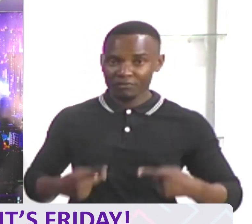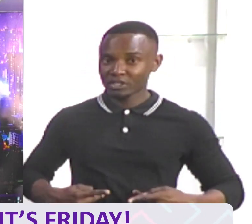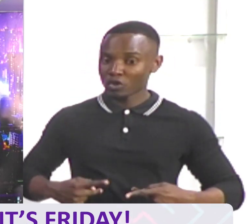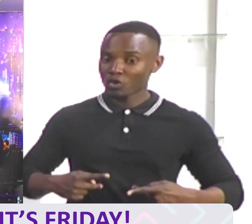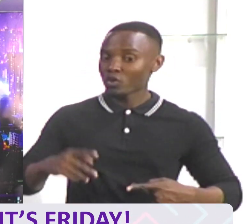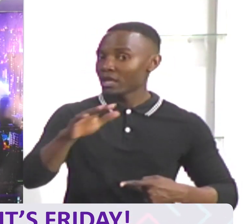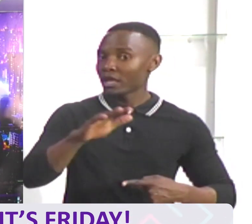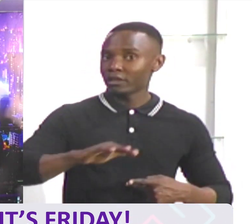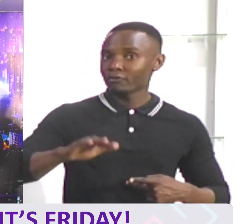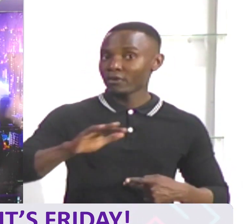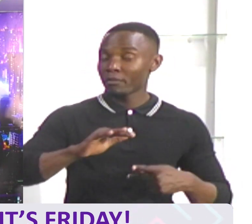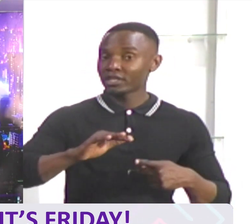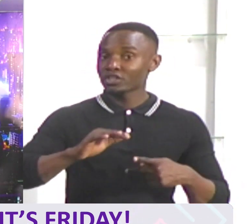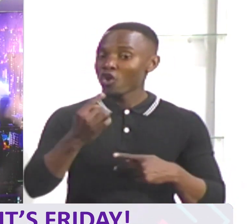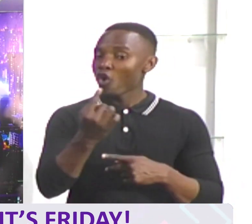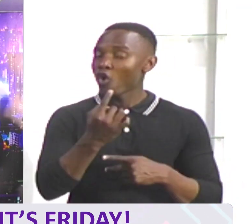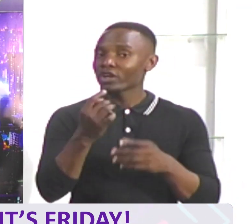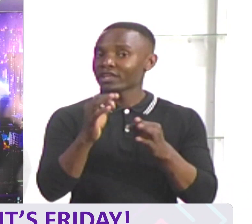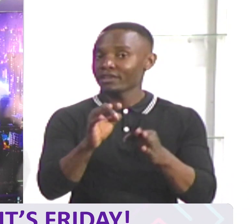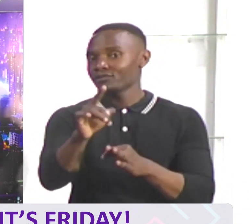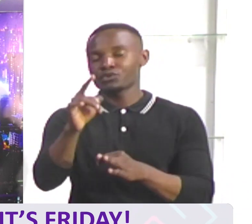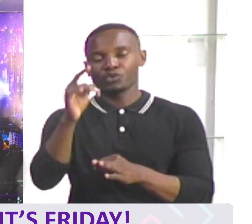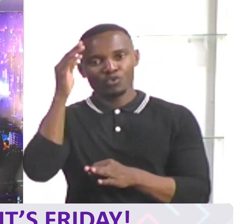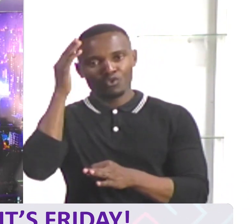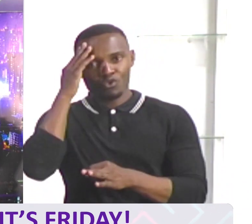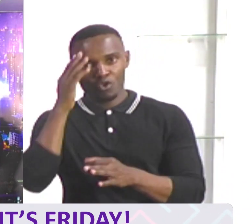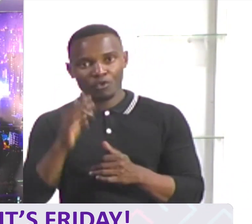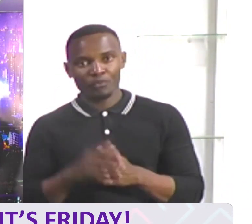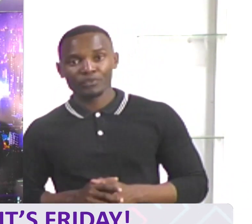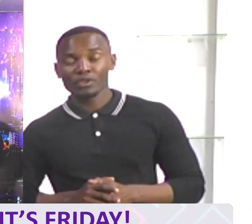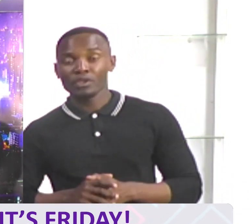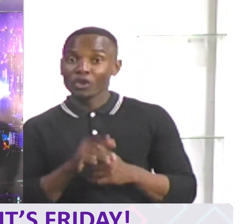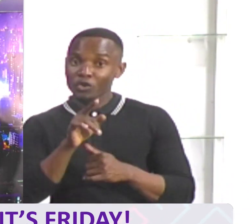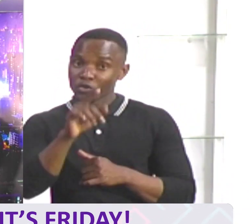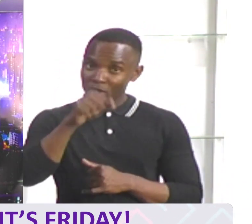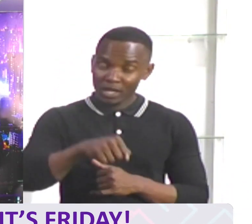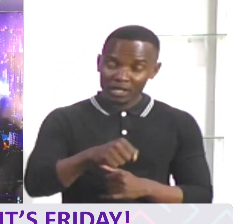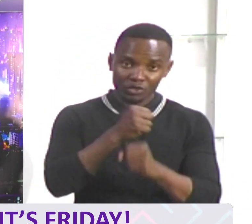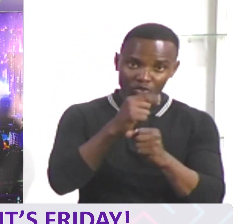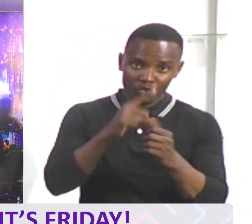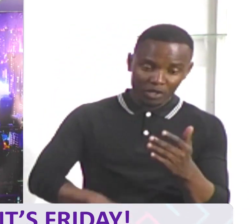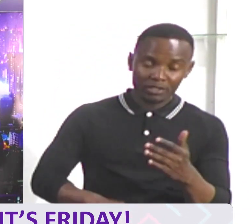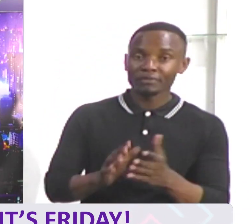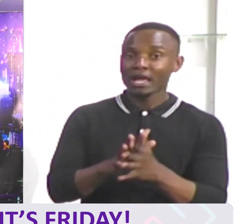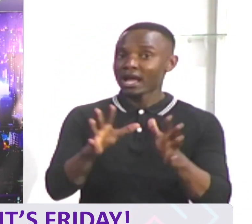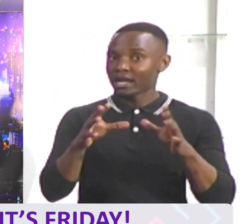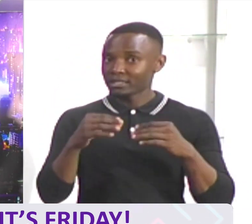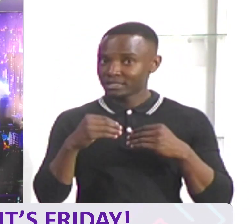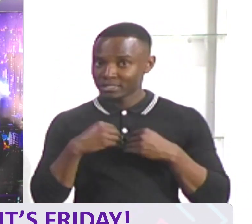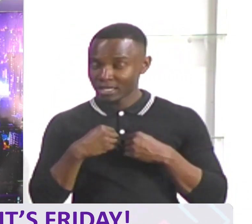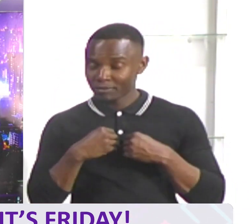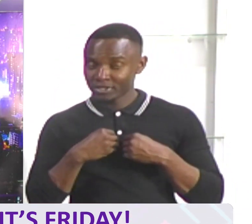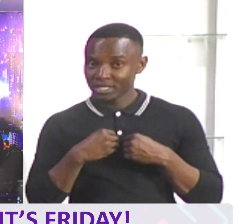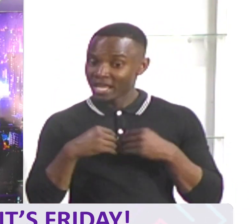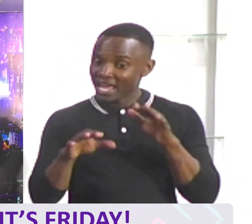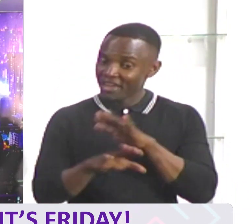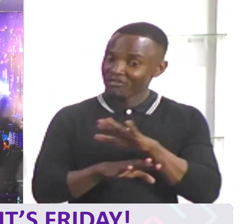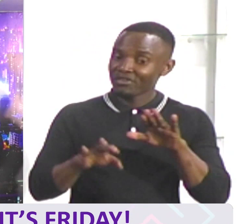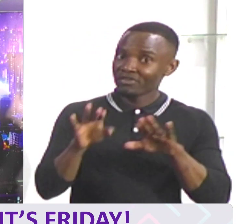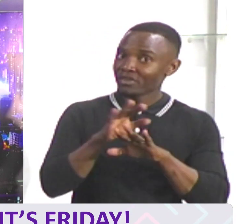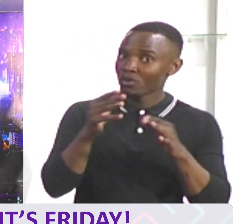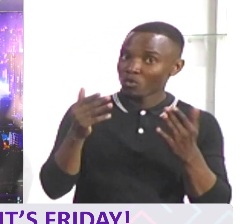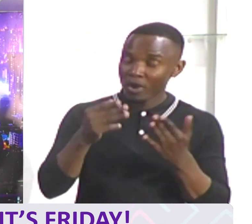present level of awareness skill your point. Una accept everything, sawa, in your mental and physical environment on the